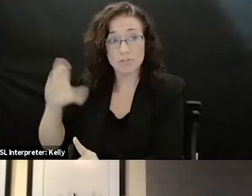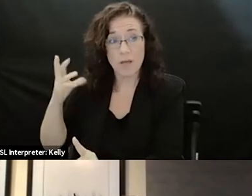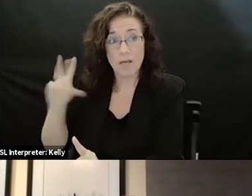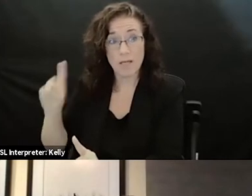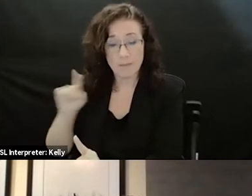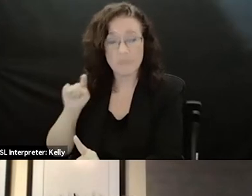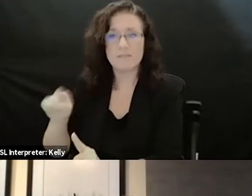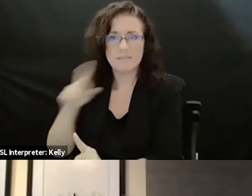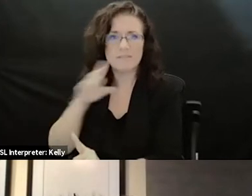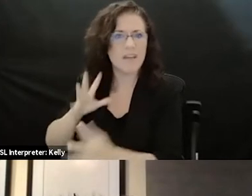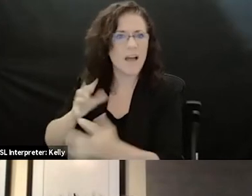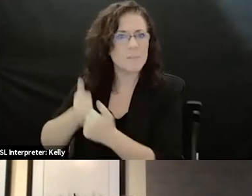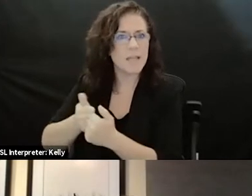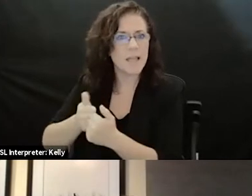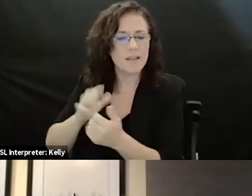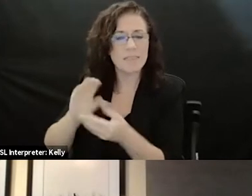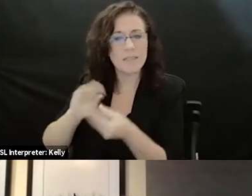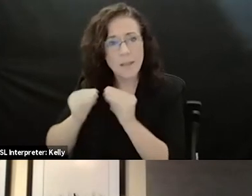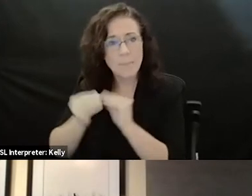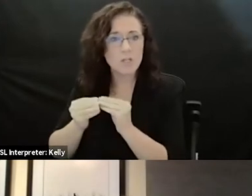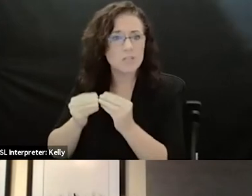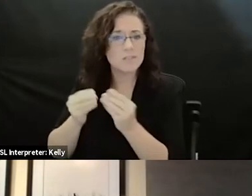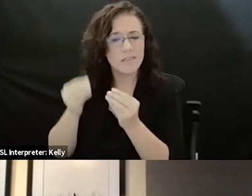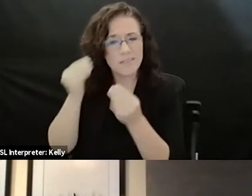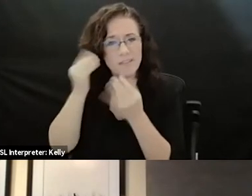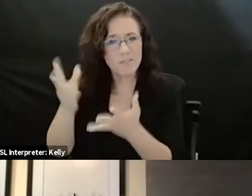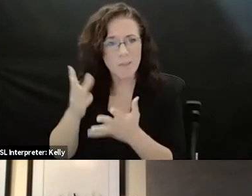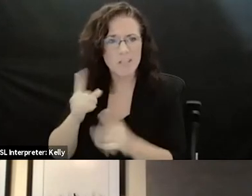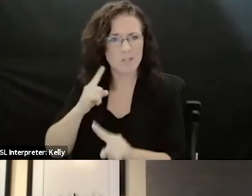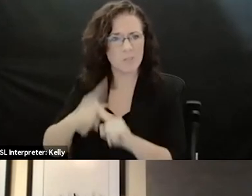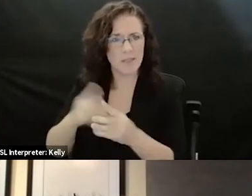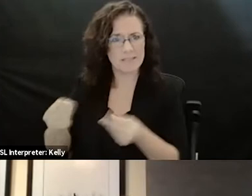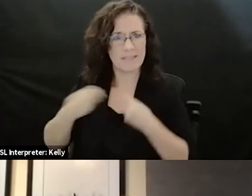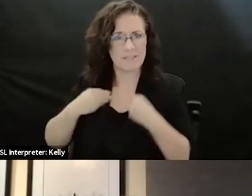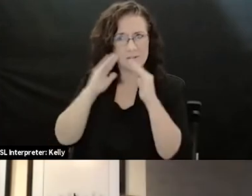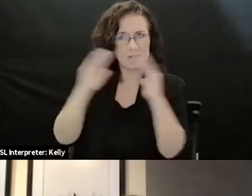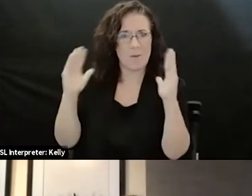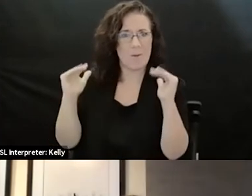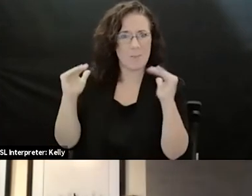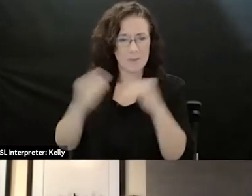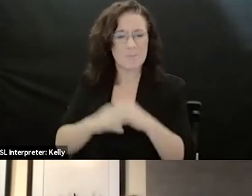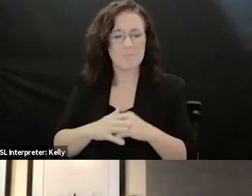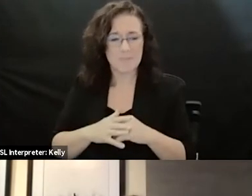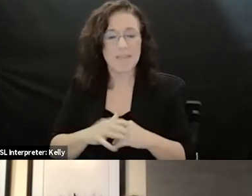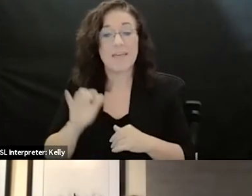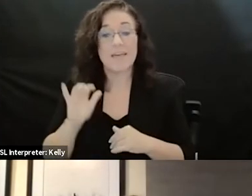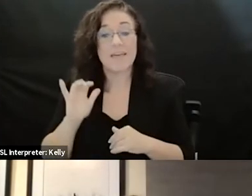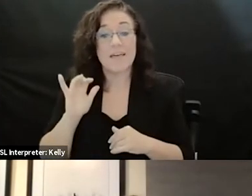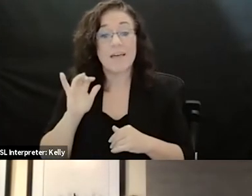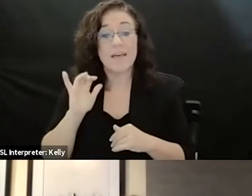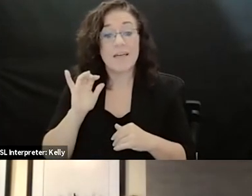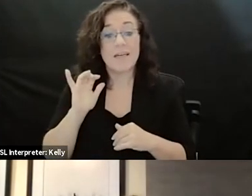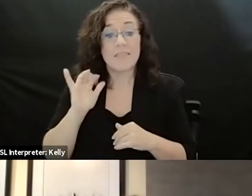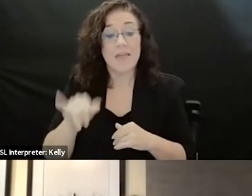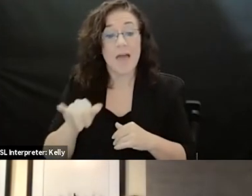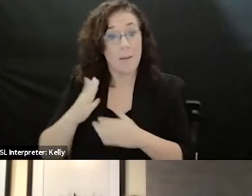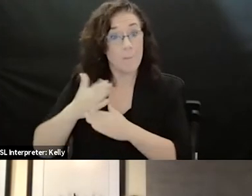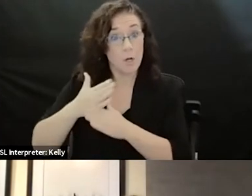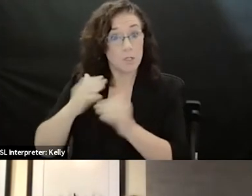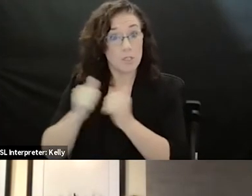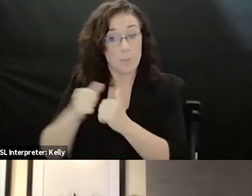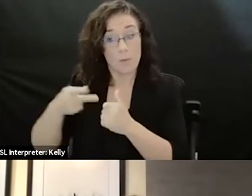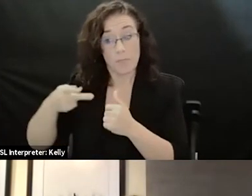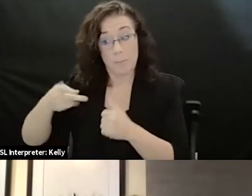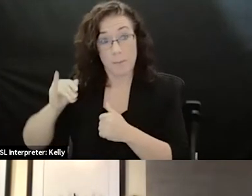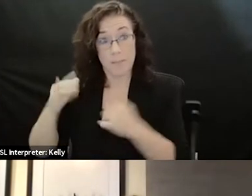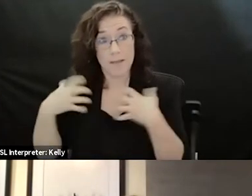for also for giving us hope the partnership with public health and the board of supervisors in our community